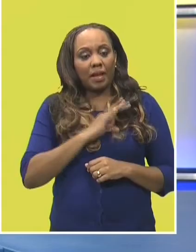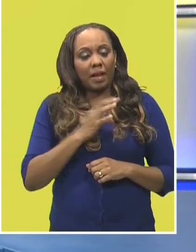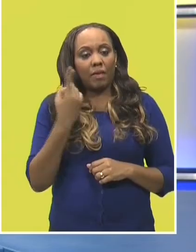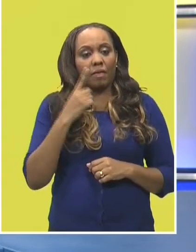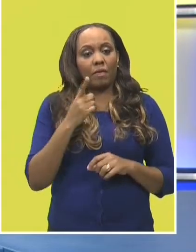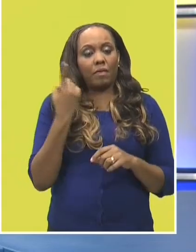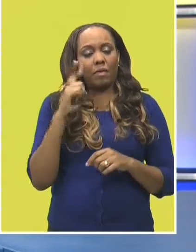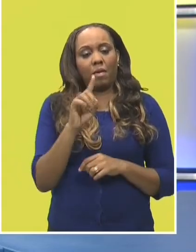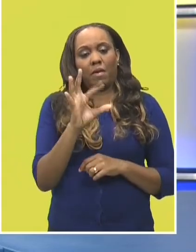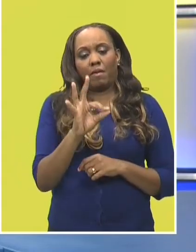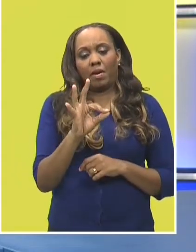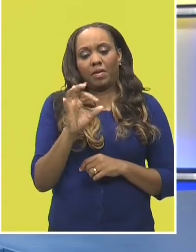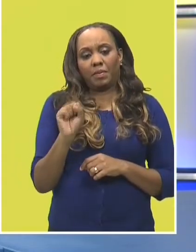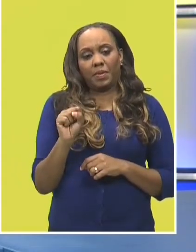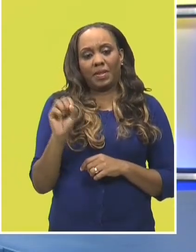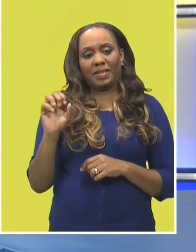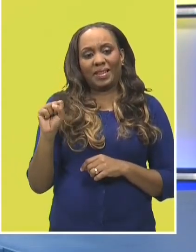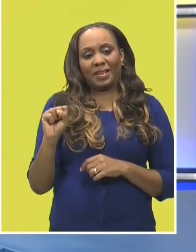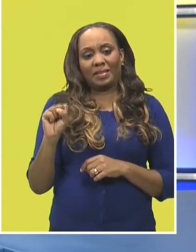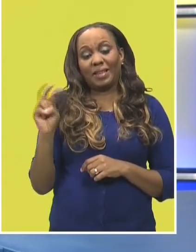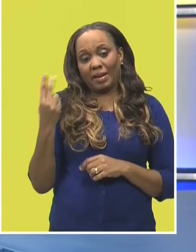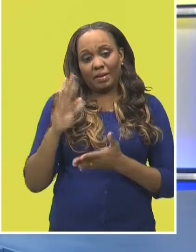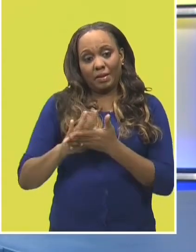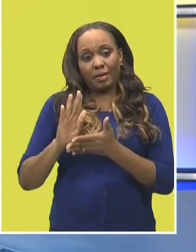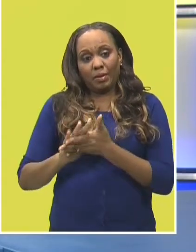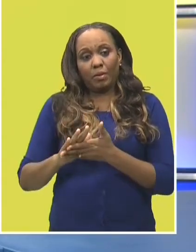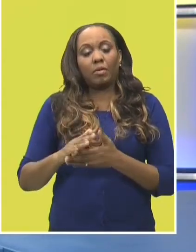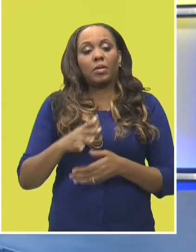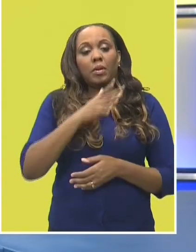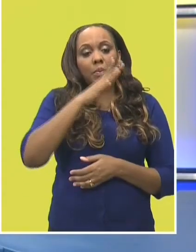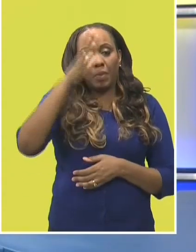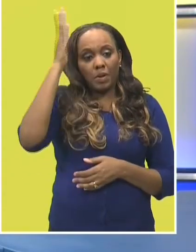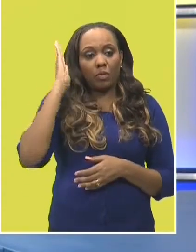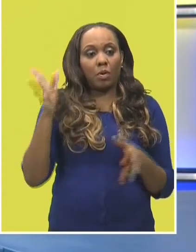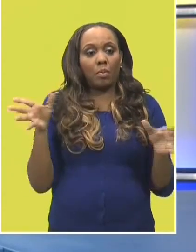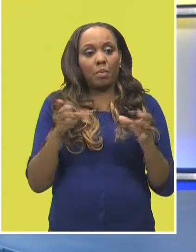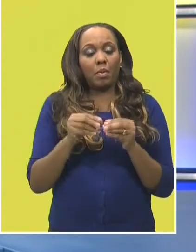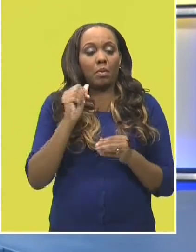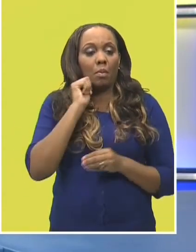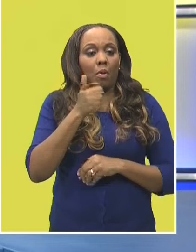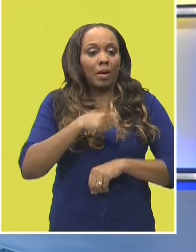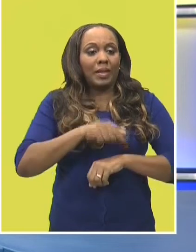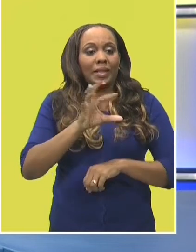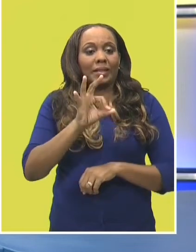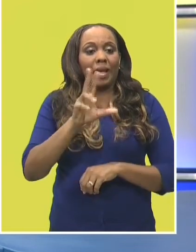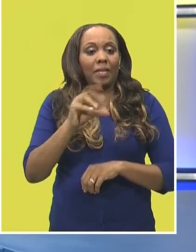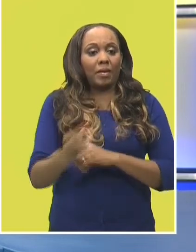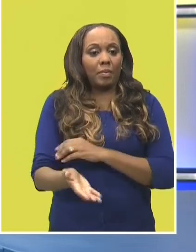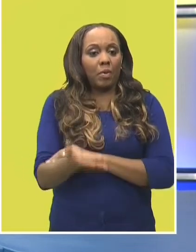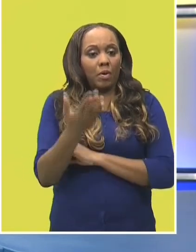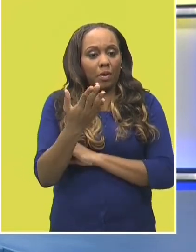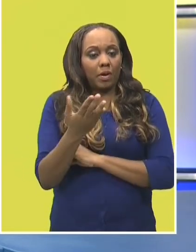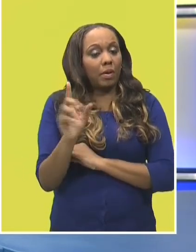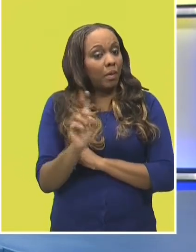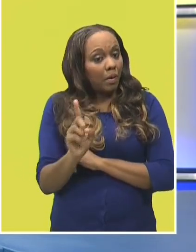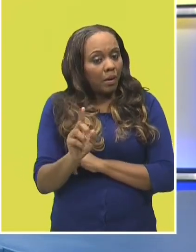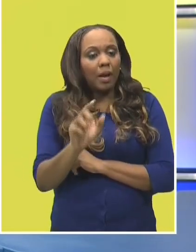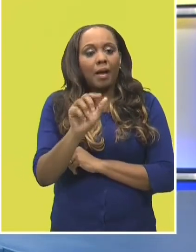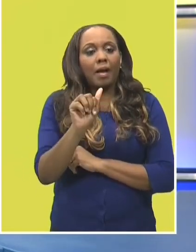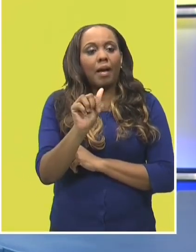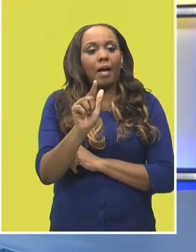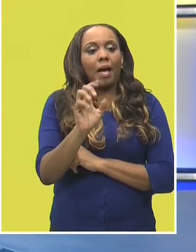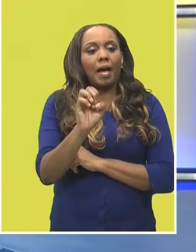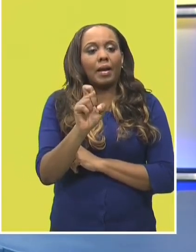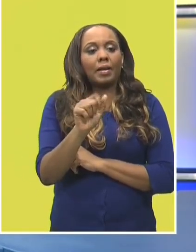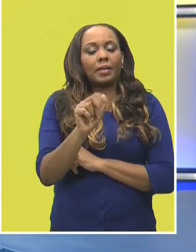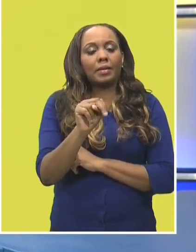fifth form students and their parents will meet tomorrow at 9:30 a.m. at the Alexandra School. As a result,